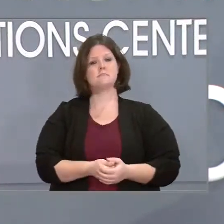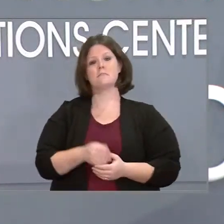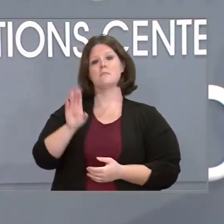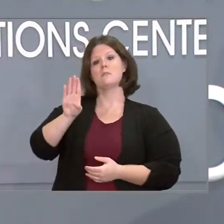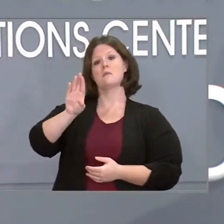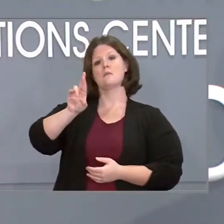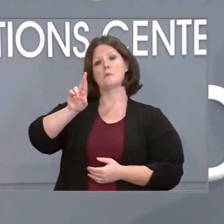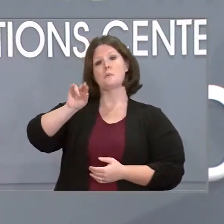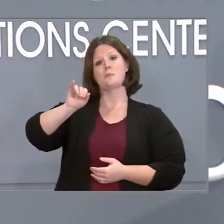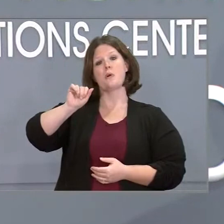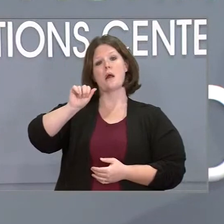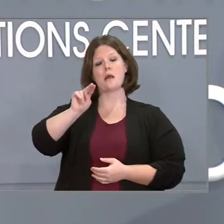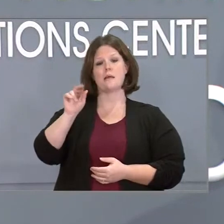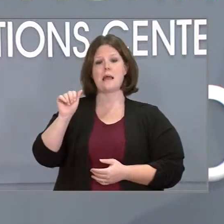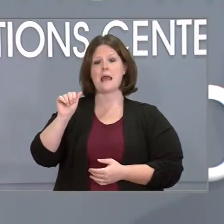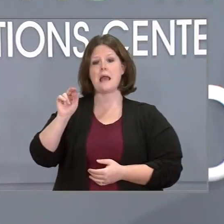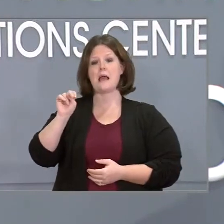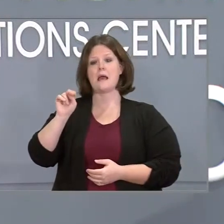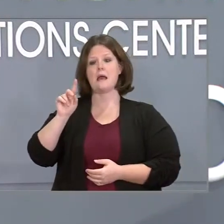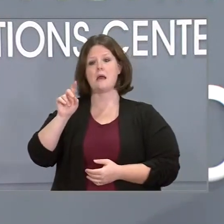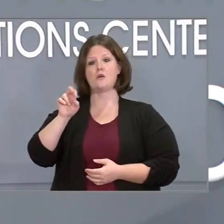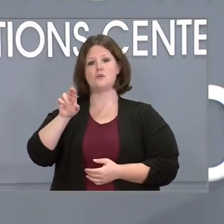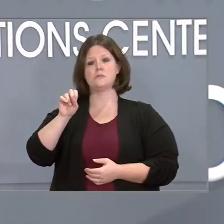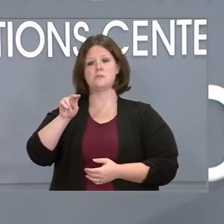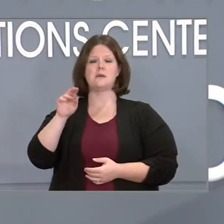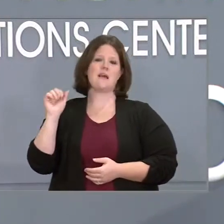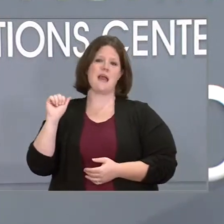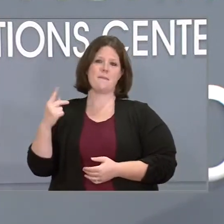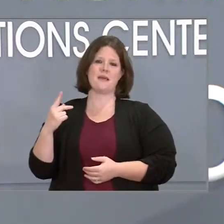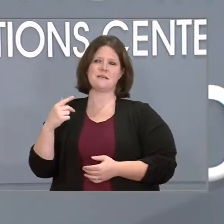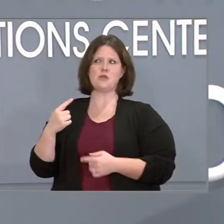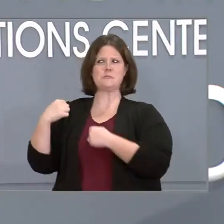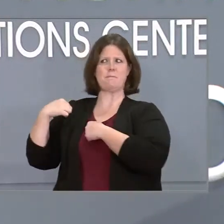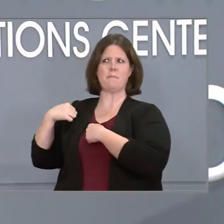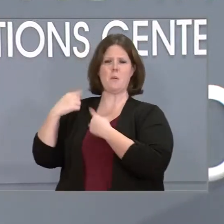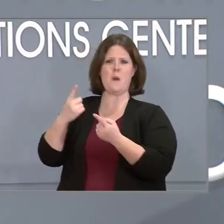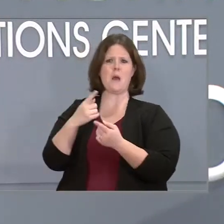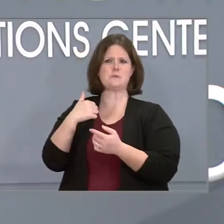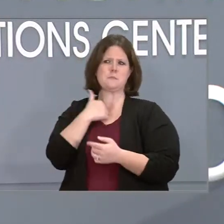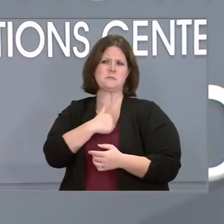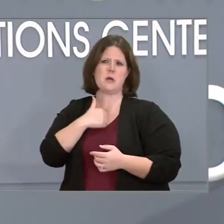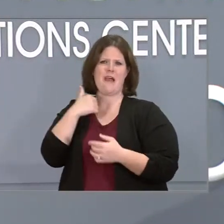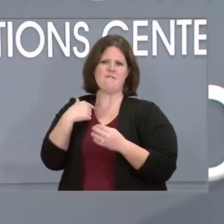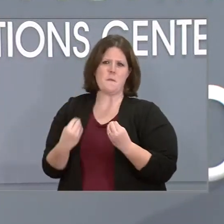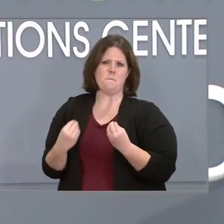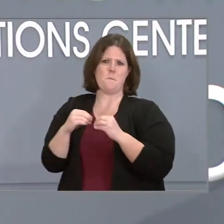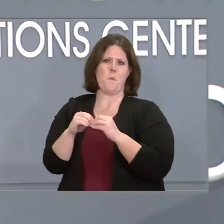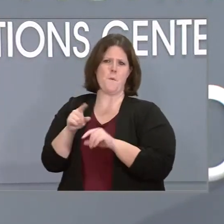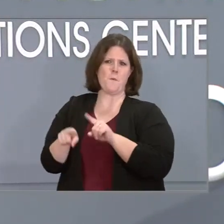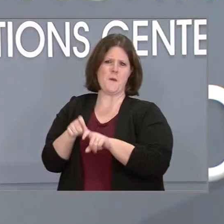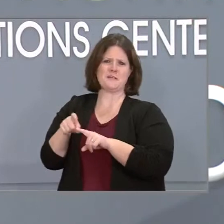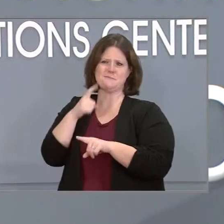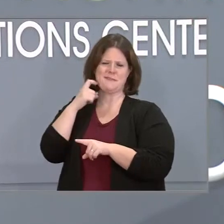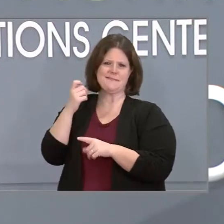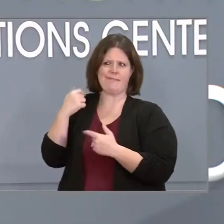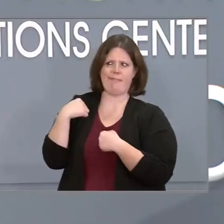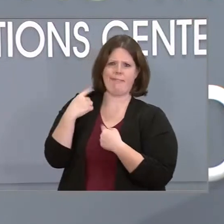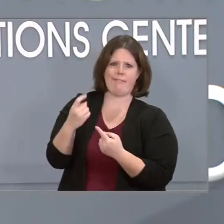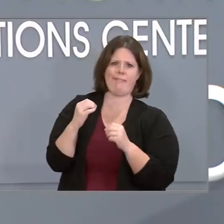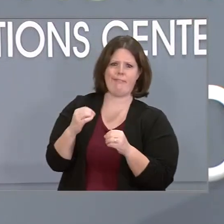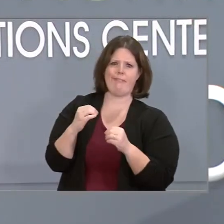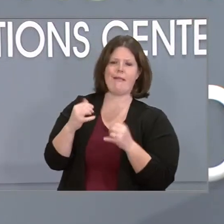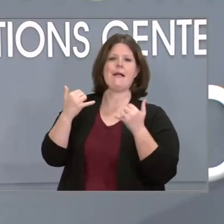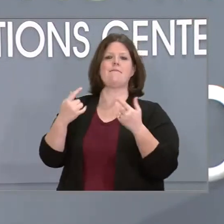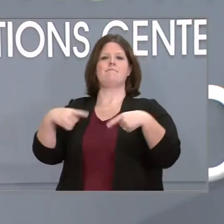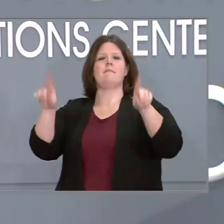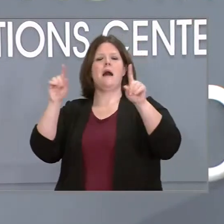Anderson here with the AP. It's been a while since the last news conference, so forgive me for some extra questions that I have, but I'm curious to